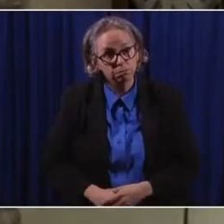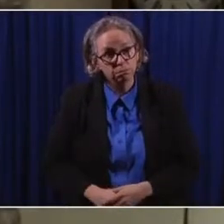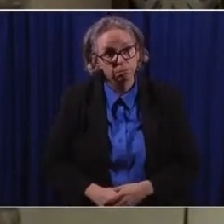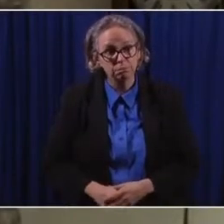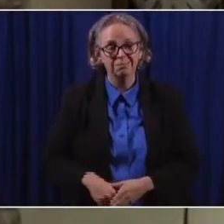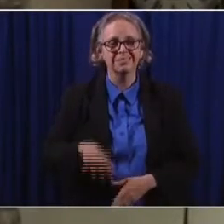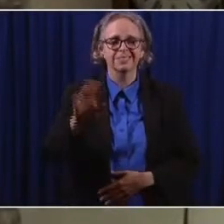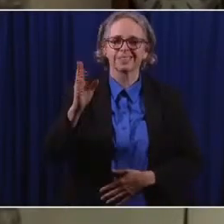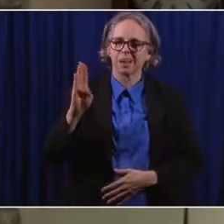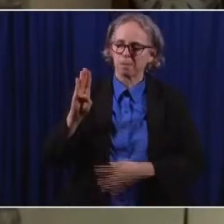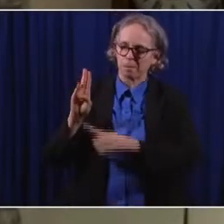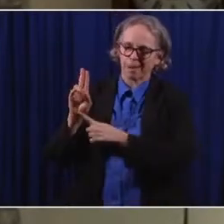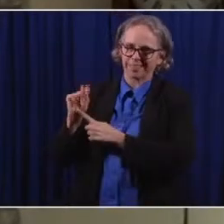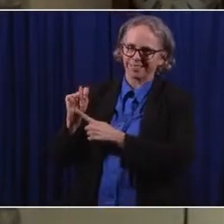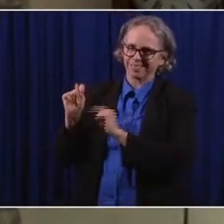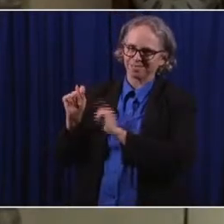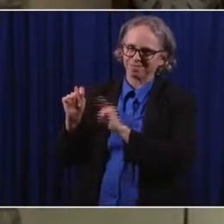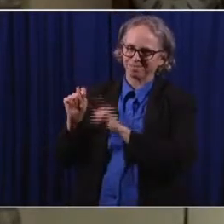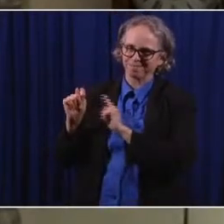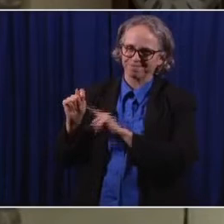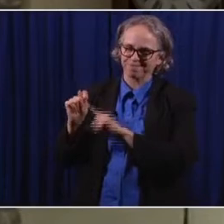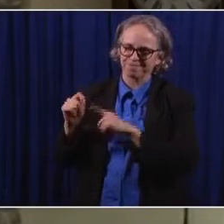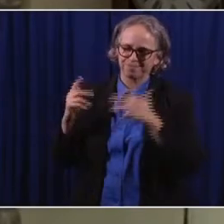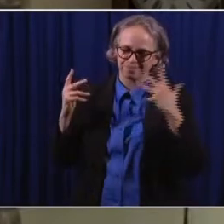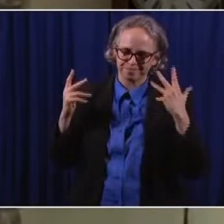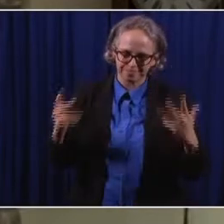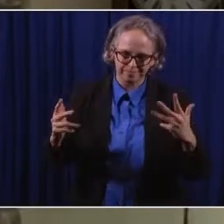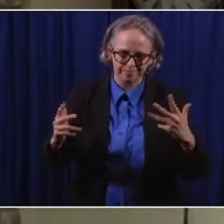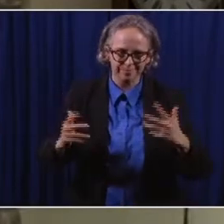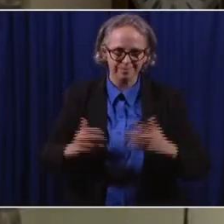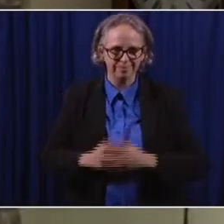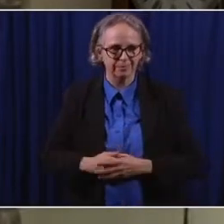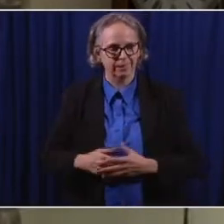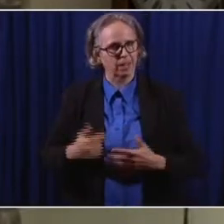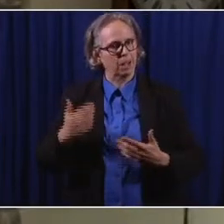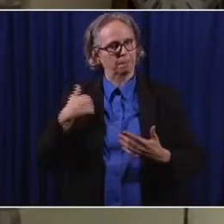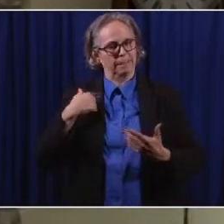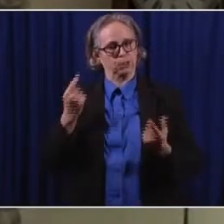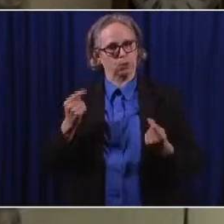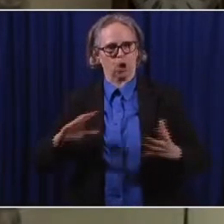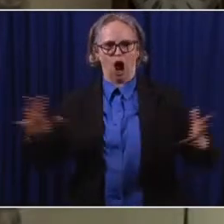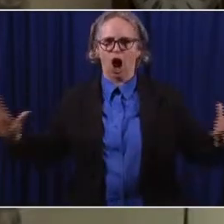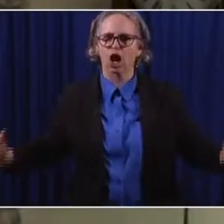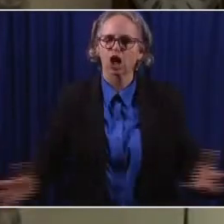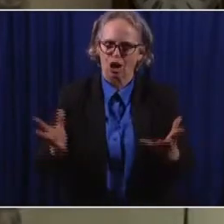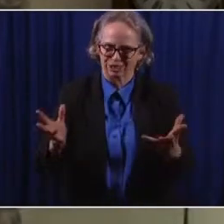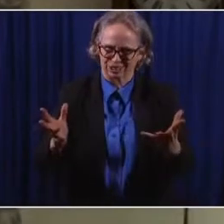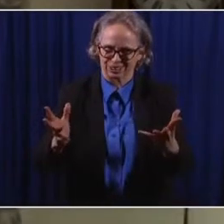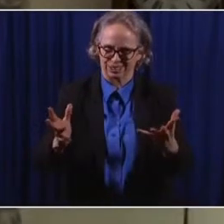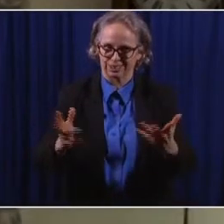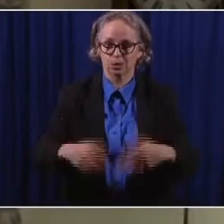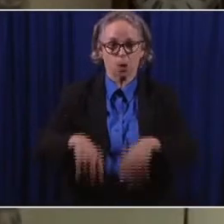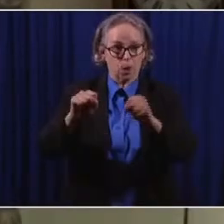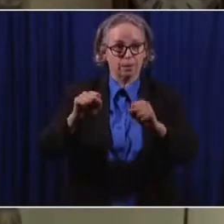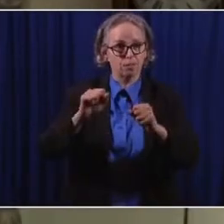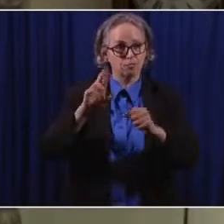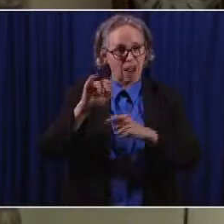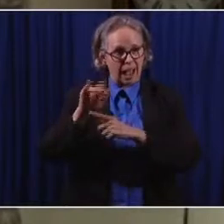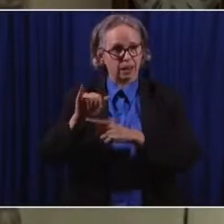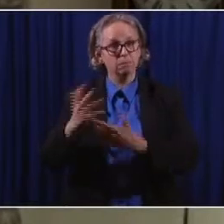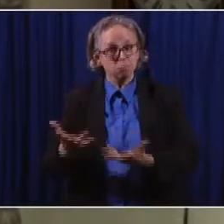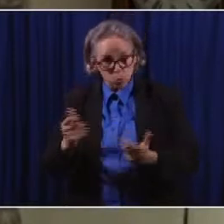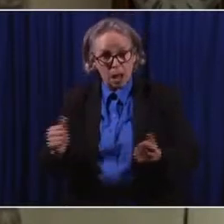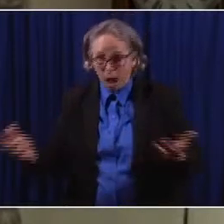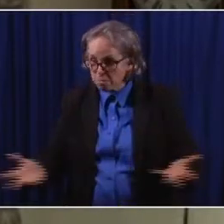we really urge anyone who's conducting a rally, anyone who's attending a rally, while we